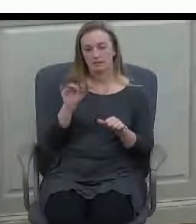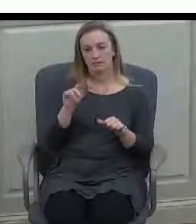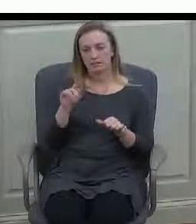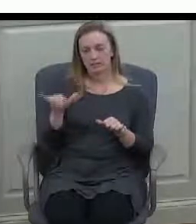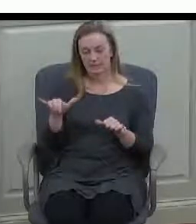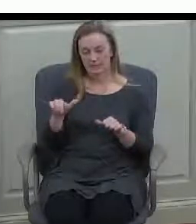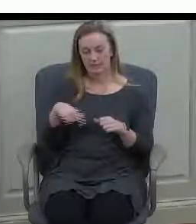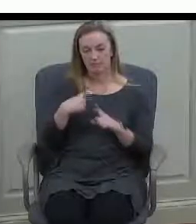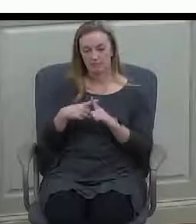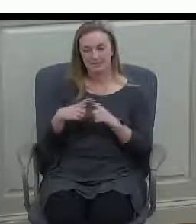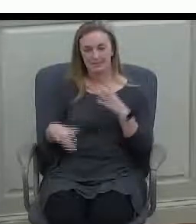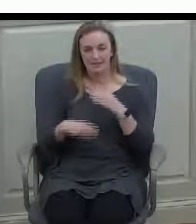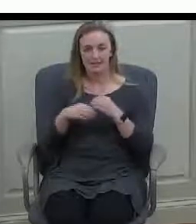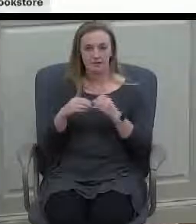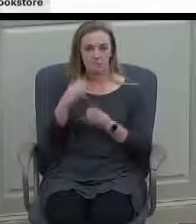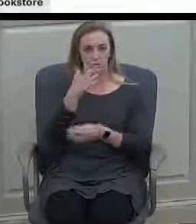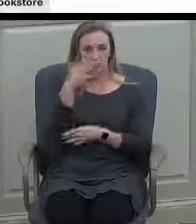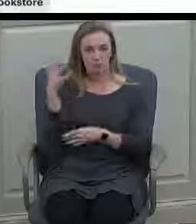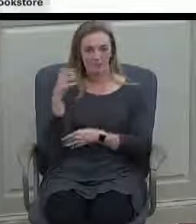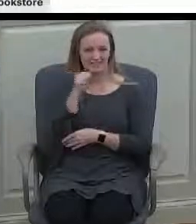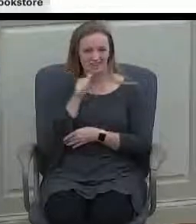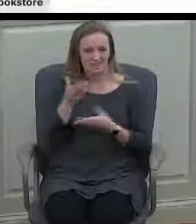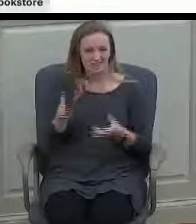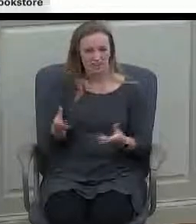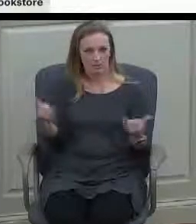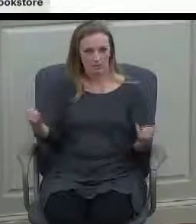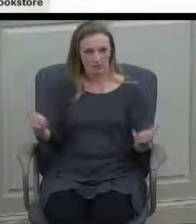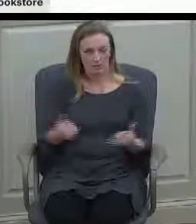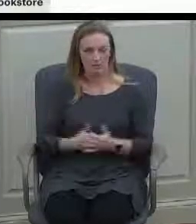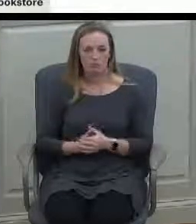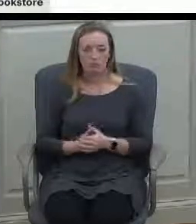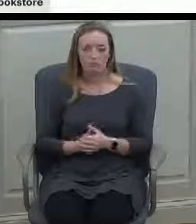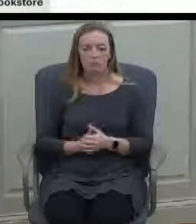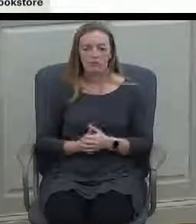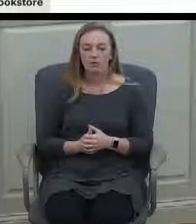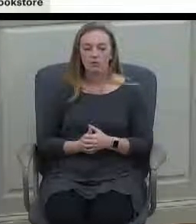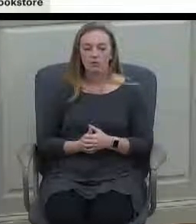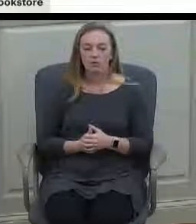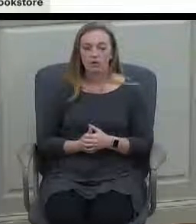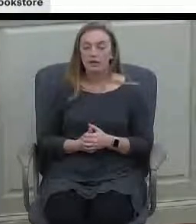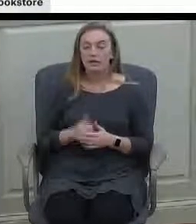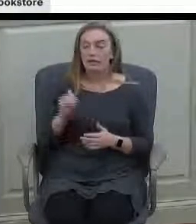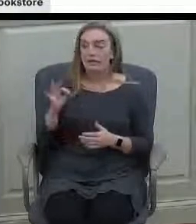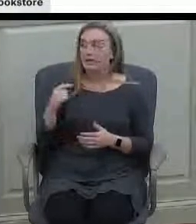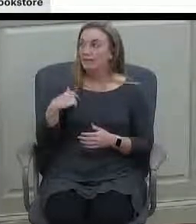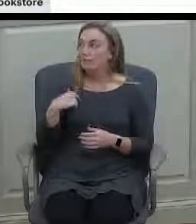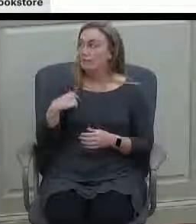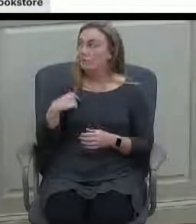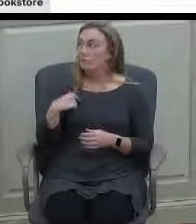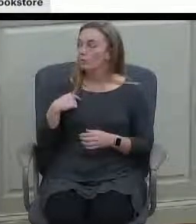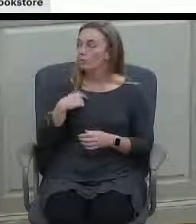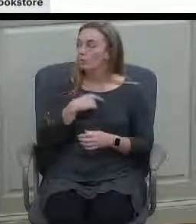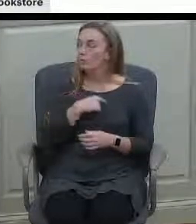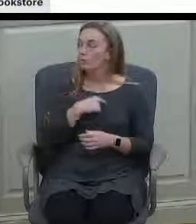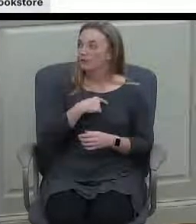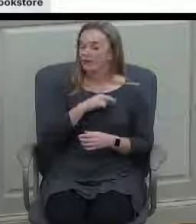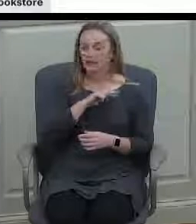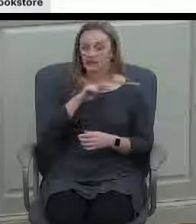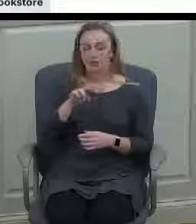on this block. If we move over to Main Street between 4th and